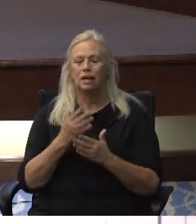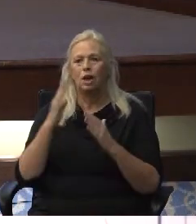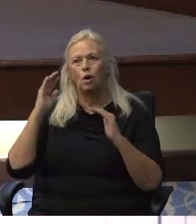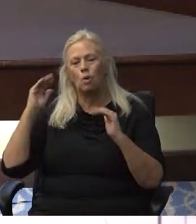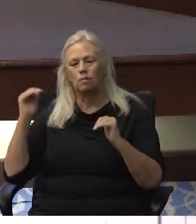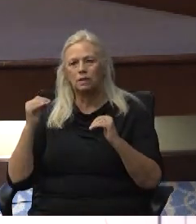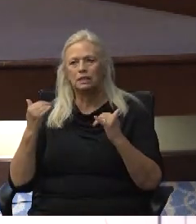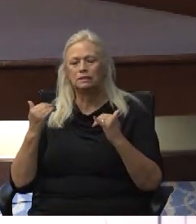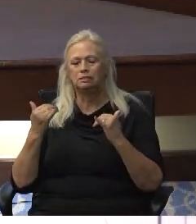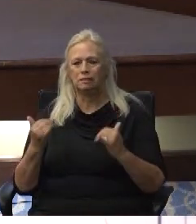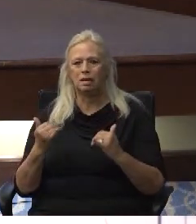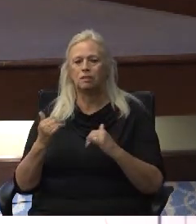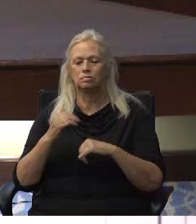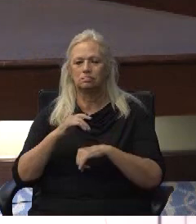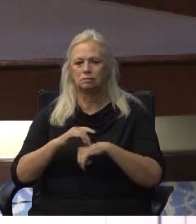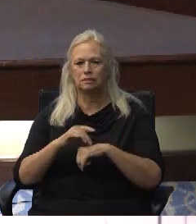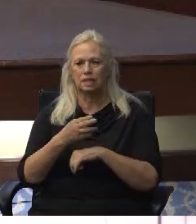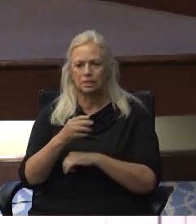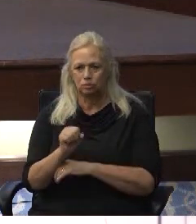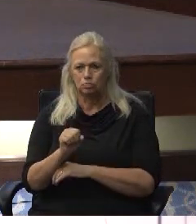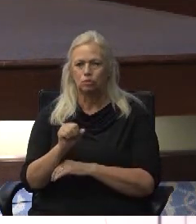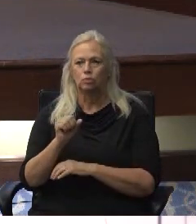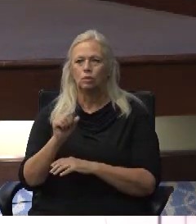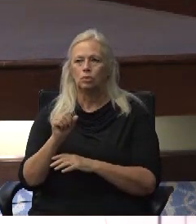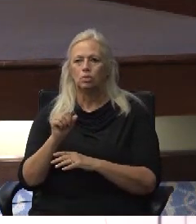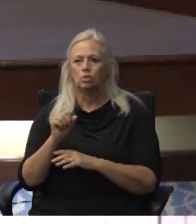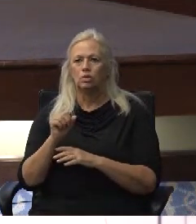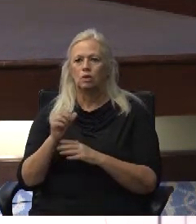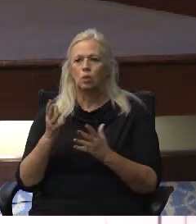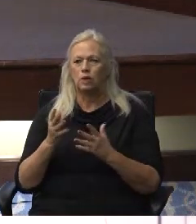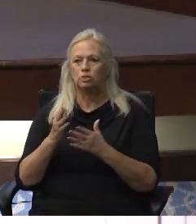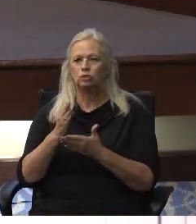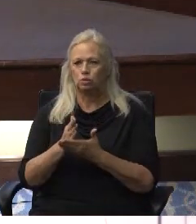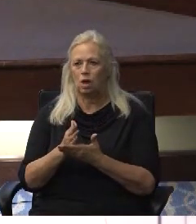hopefully stop this from happening to anyone else in their family. So we felt like